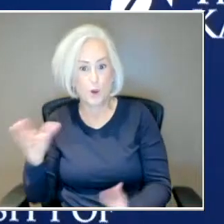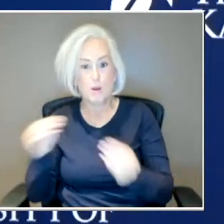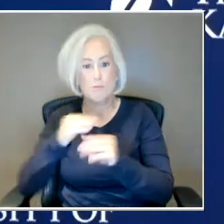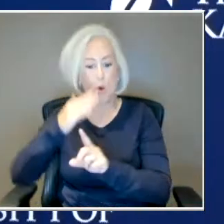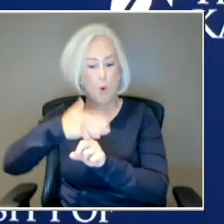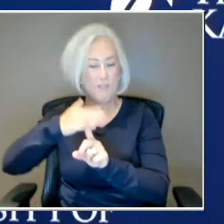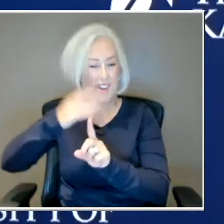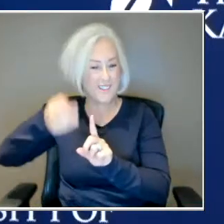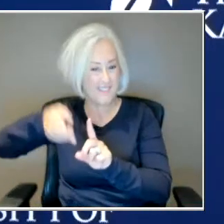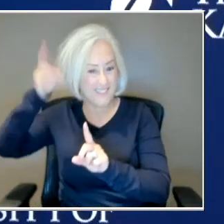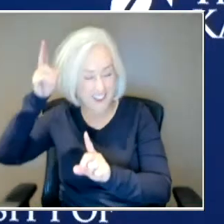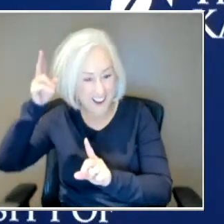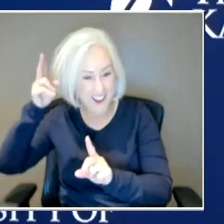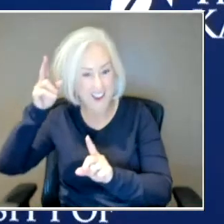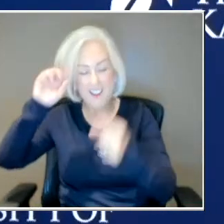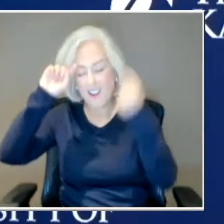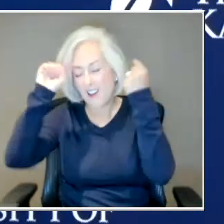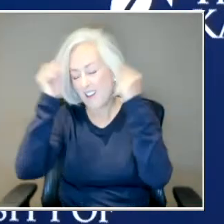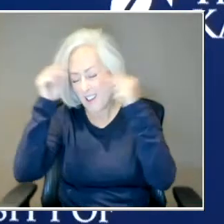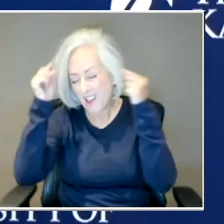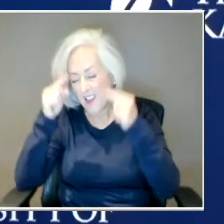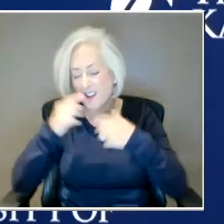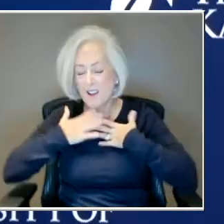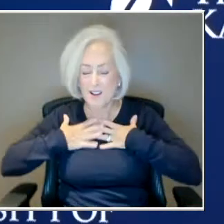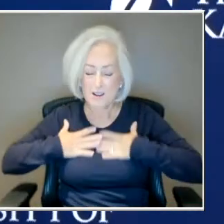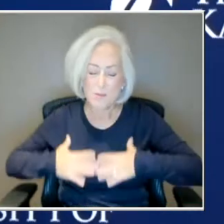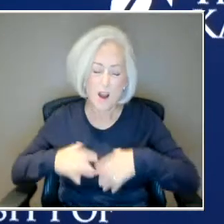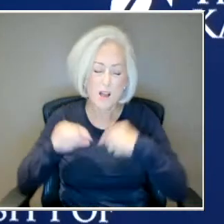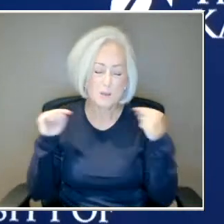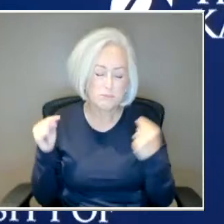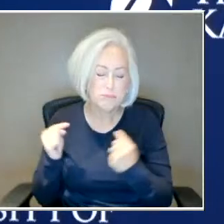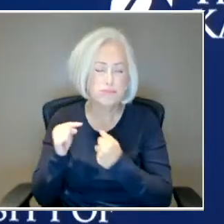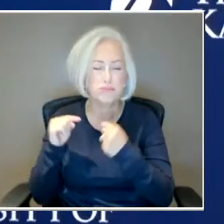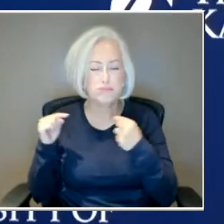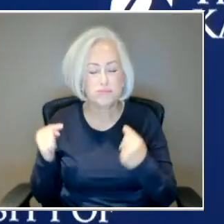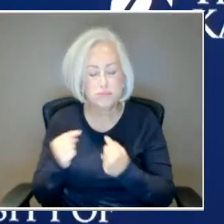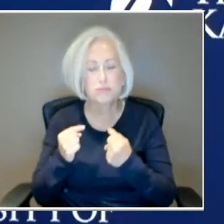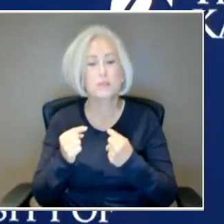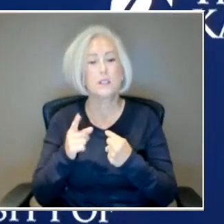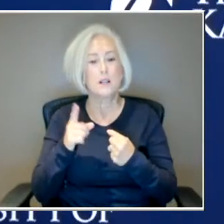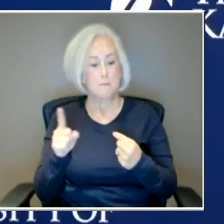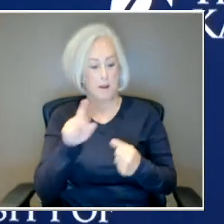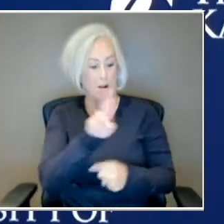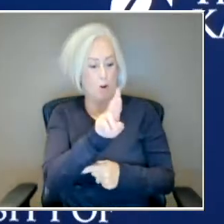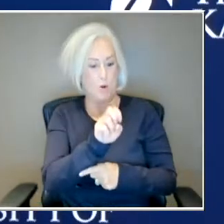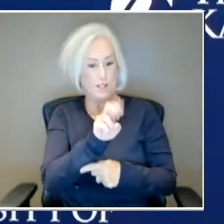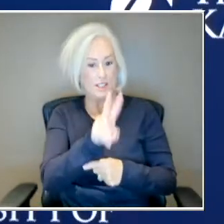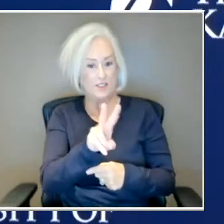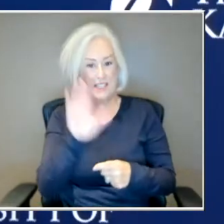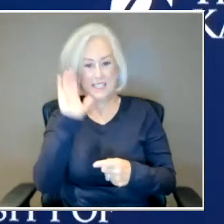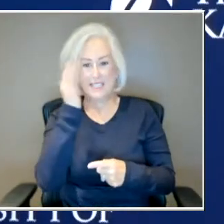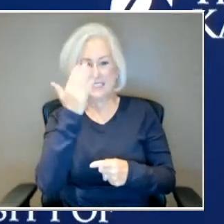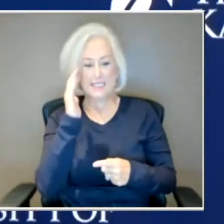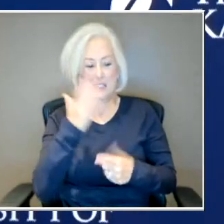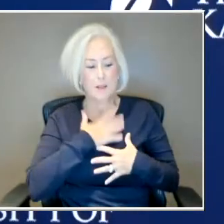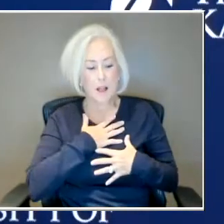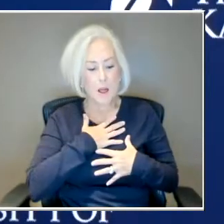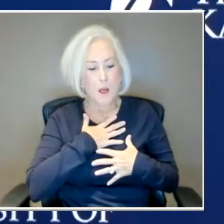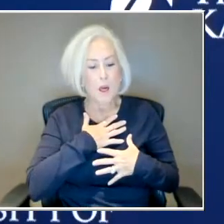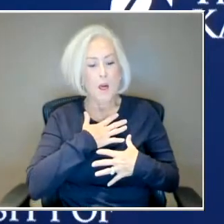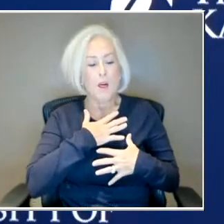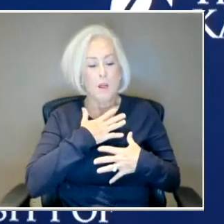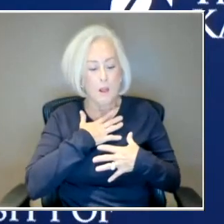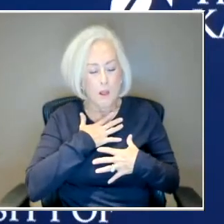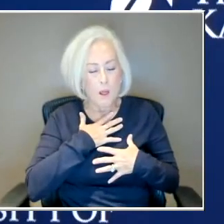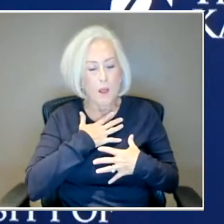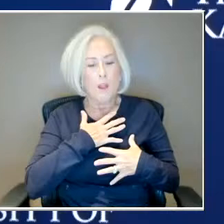with RSV, you really look for that shallow, rapid breathing, seeing if they need more help with some supplemental oxygen, to